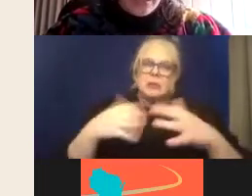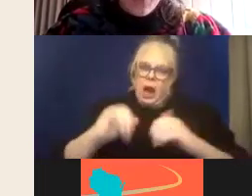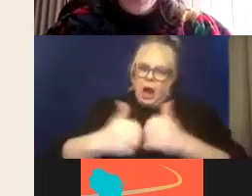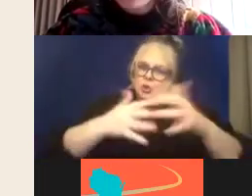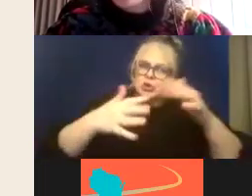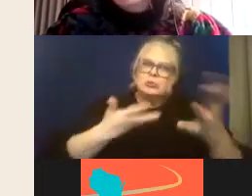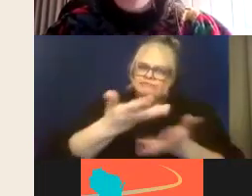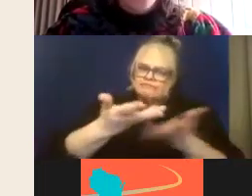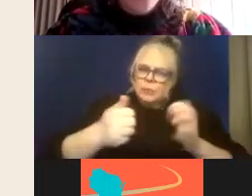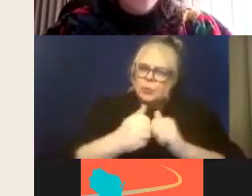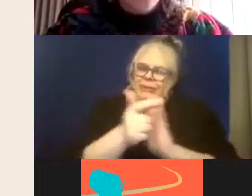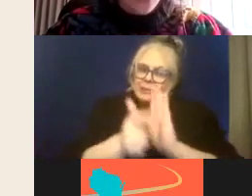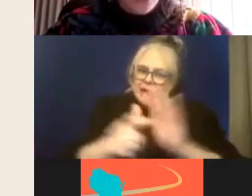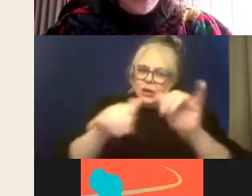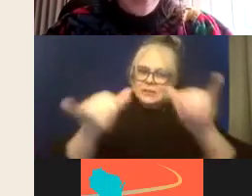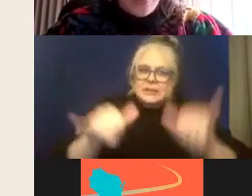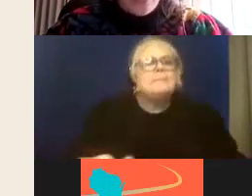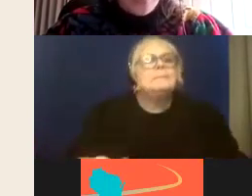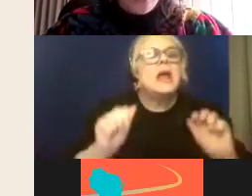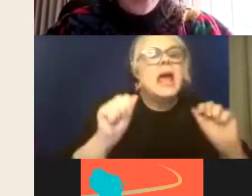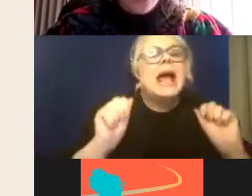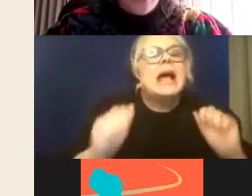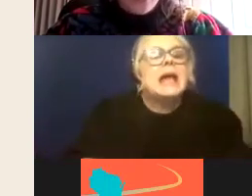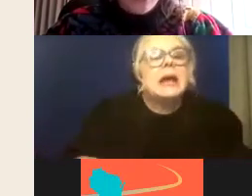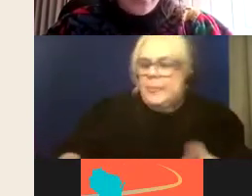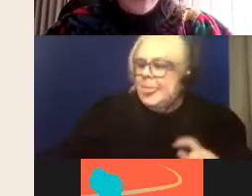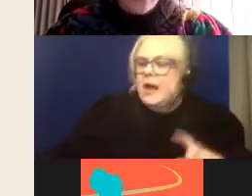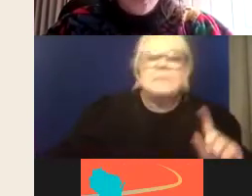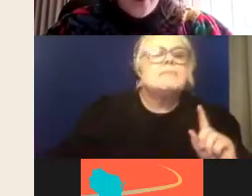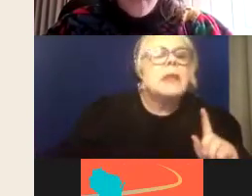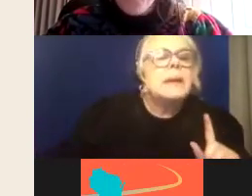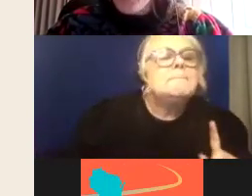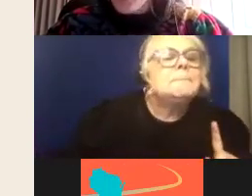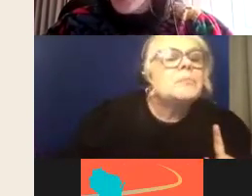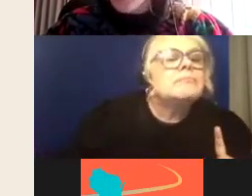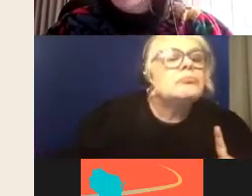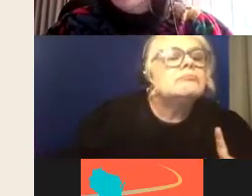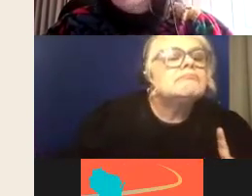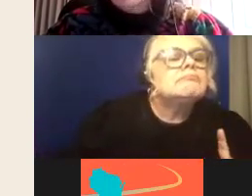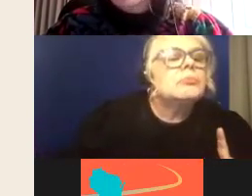local SASPs. So advocates can also reach out to ICAC with questions about these cases as well.